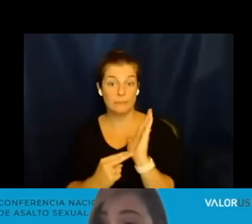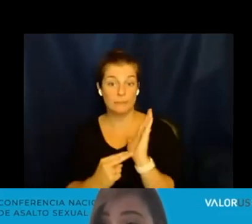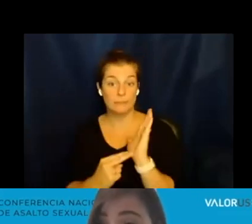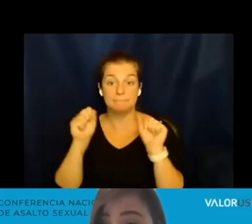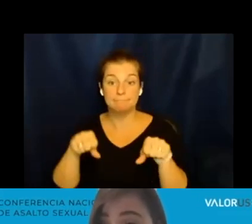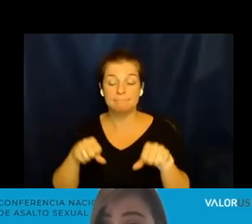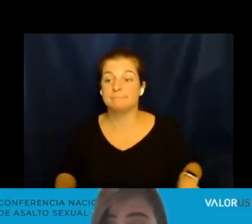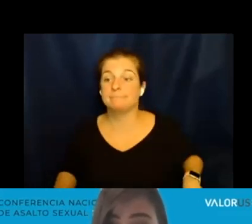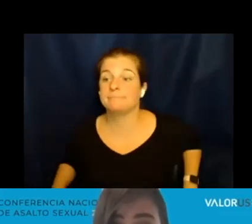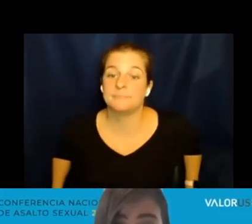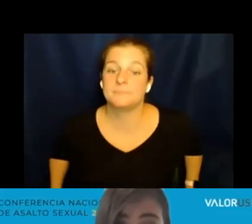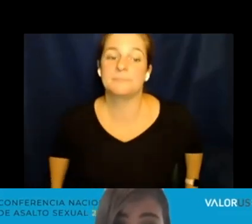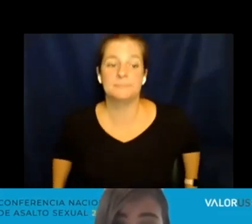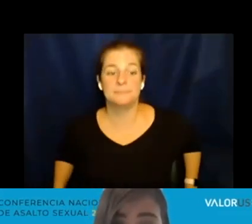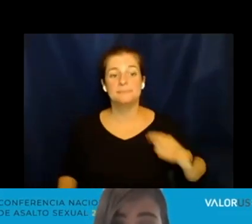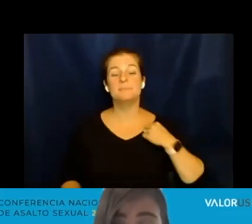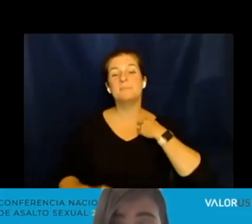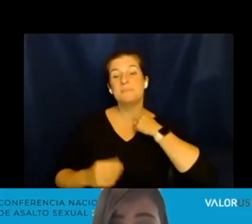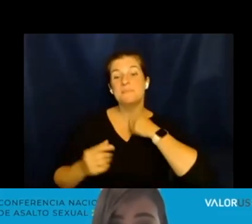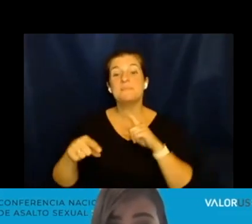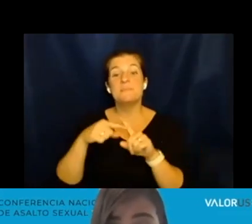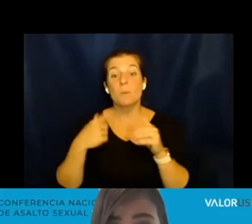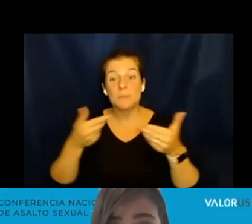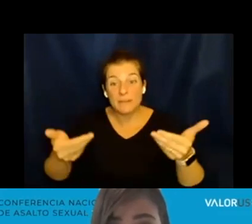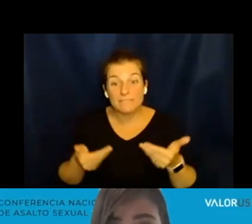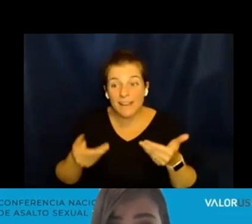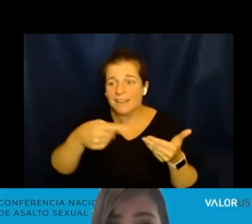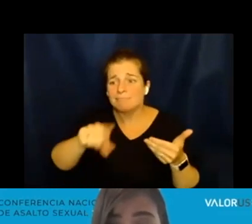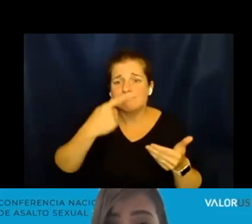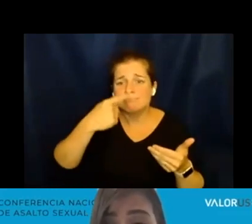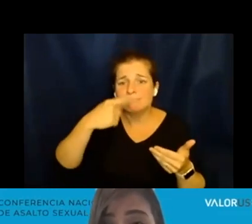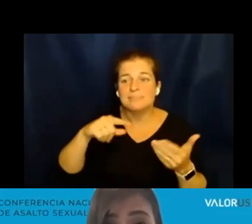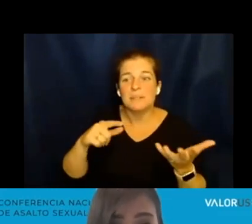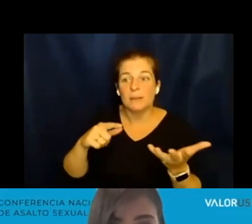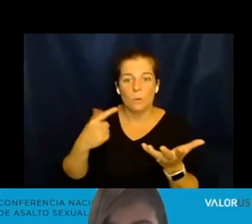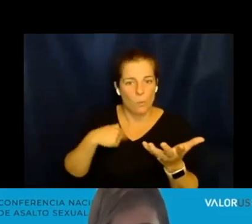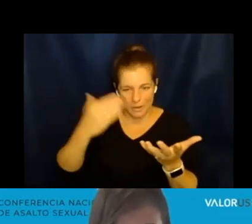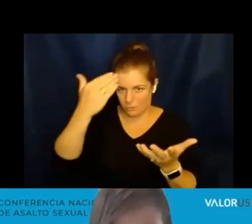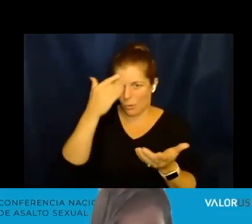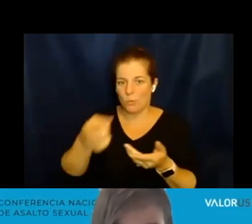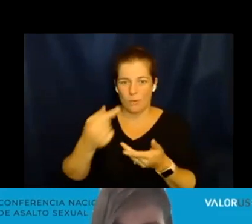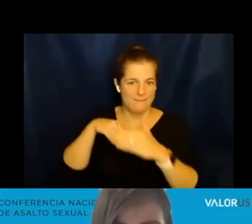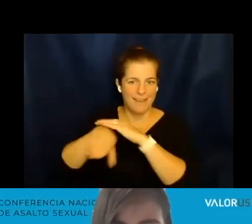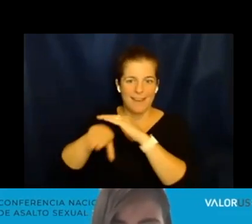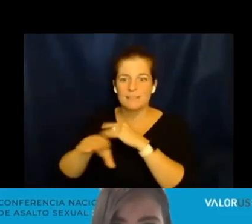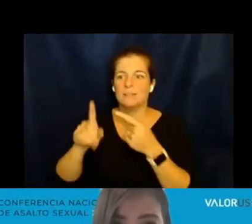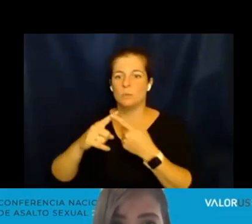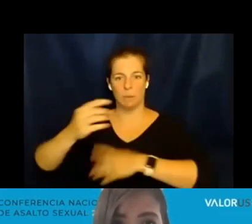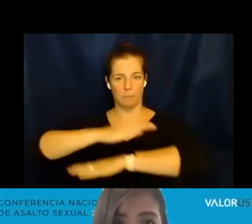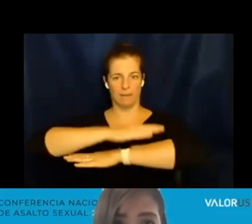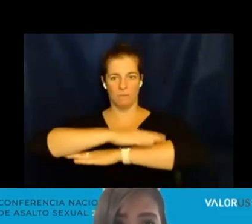We also want to invite you to share with all of us. We know that you have access to the platform to be